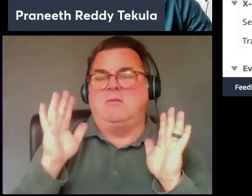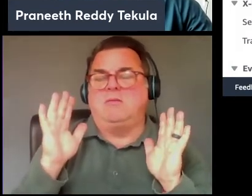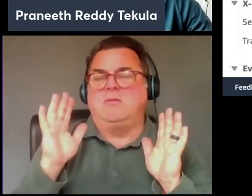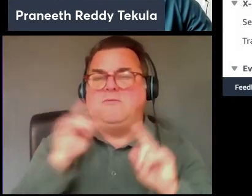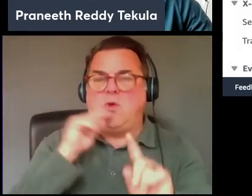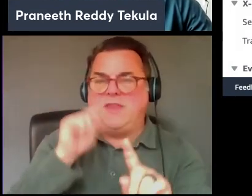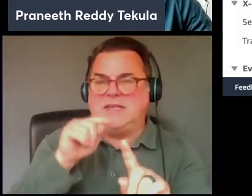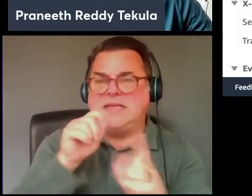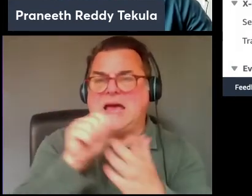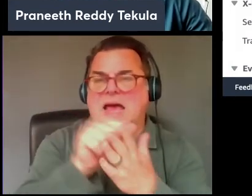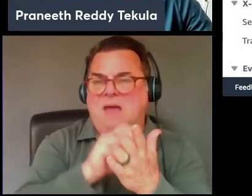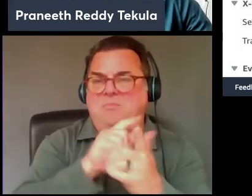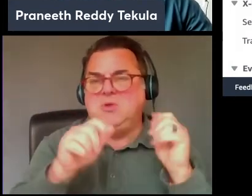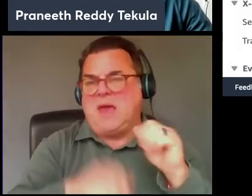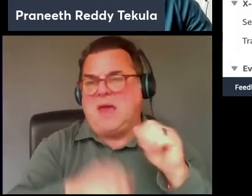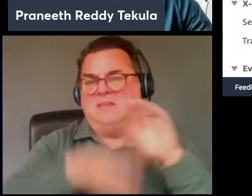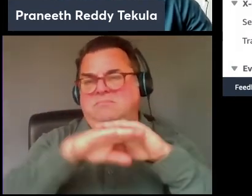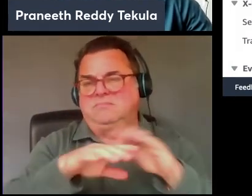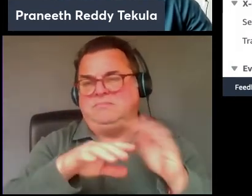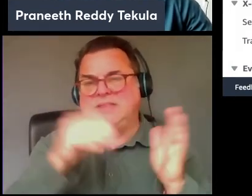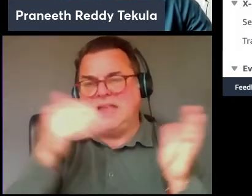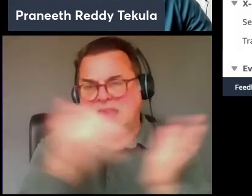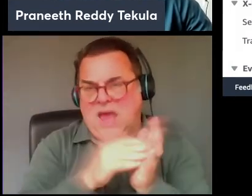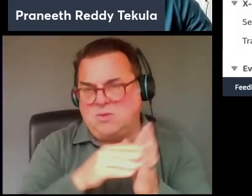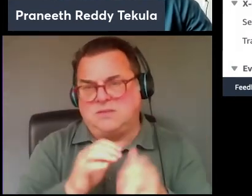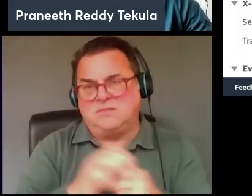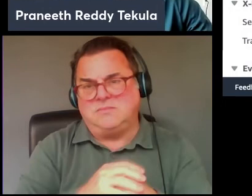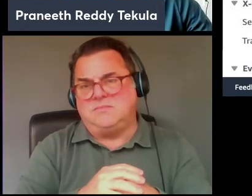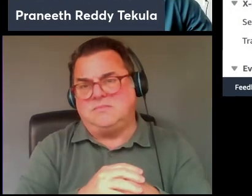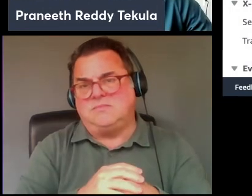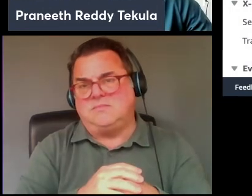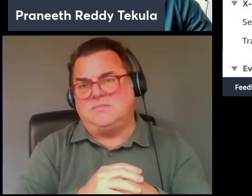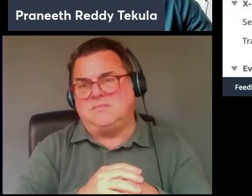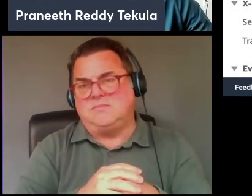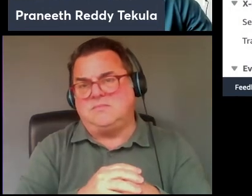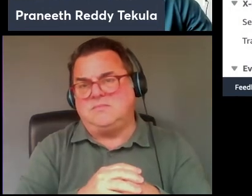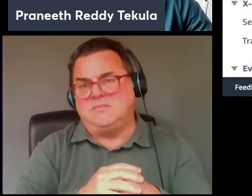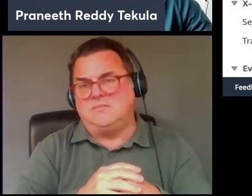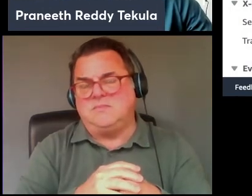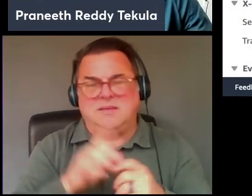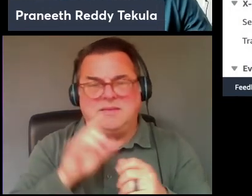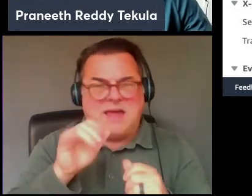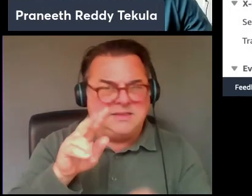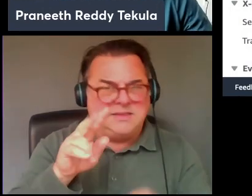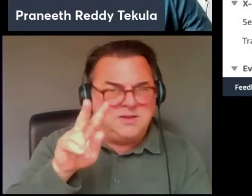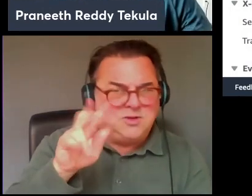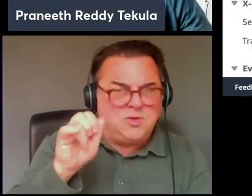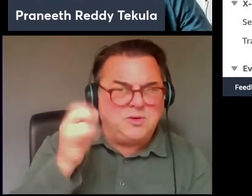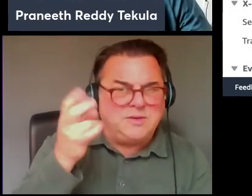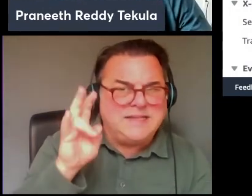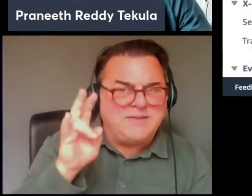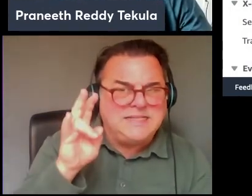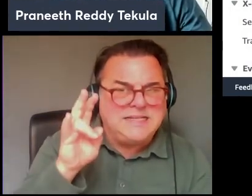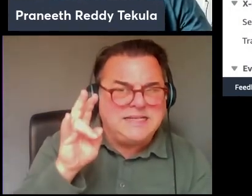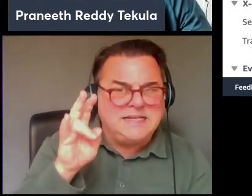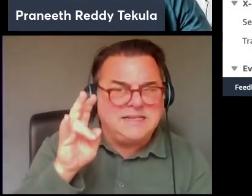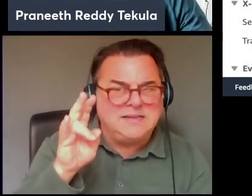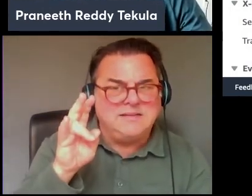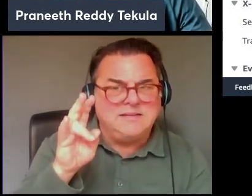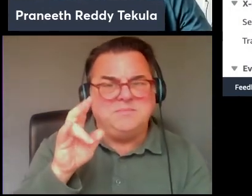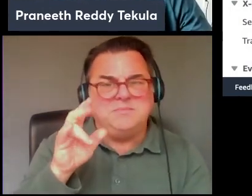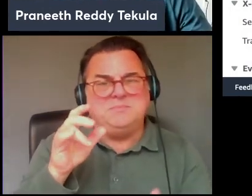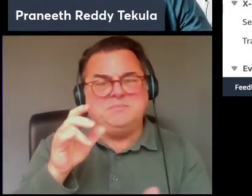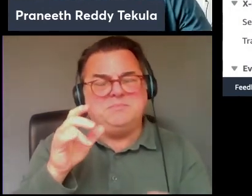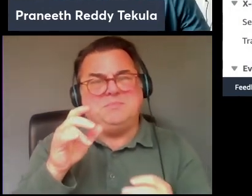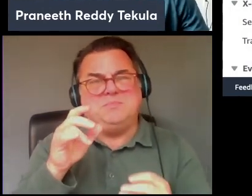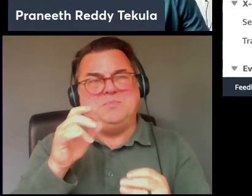So, I could write a query to get all the 1,517 metrics from here, but it doesn't really give me any insights